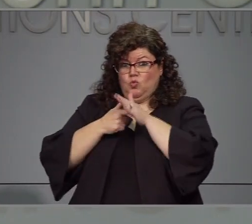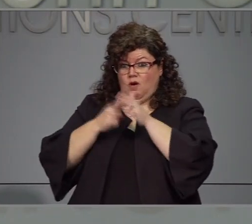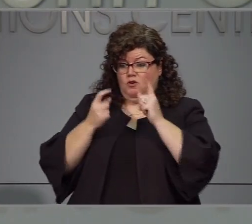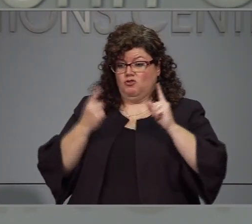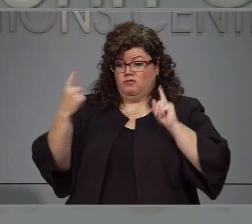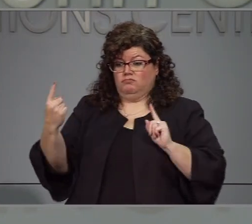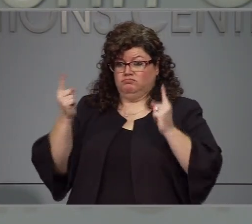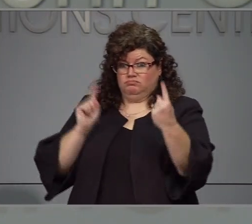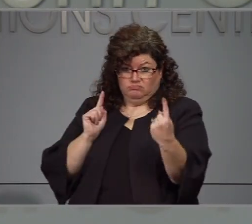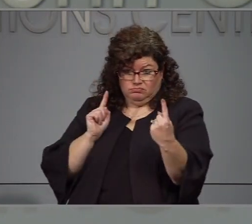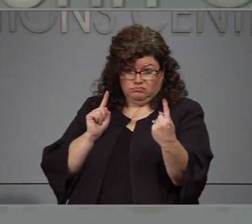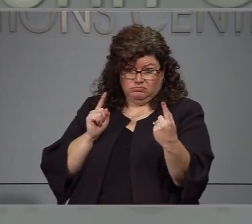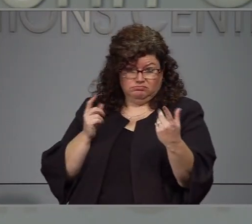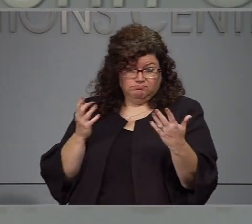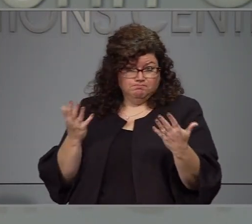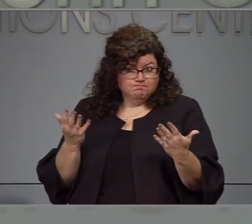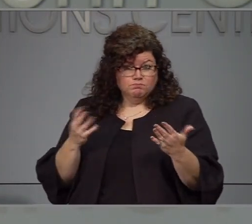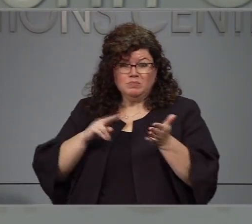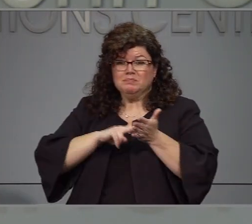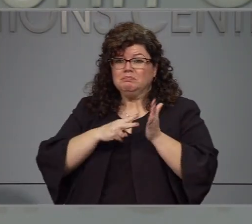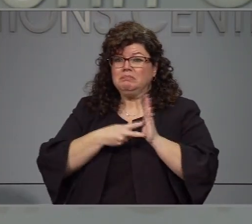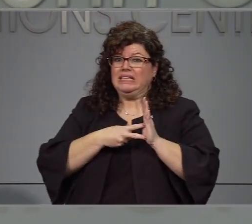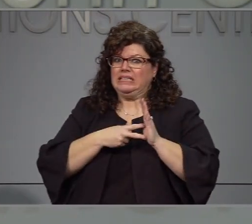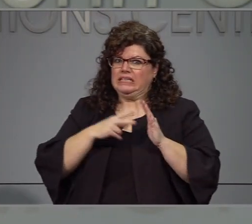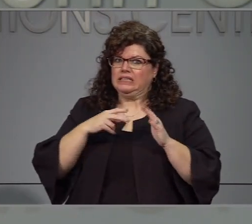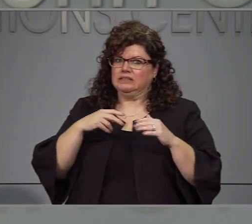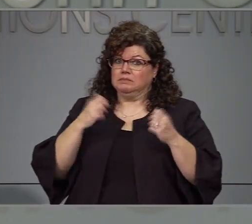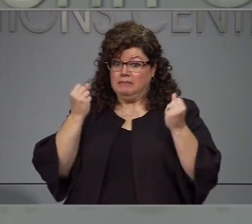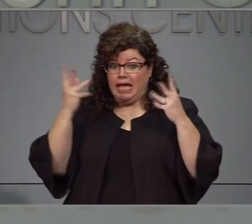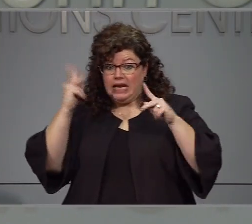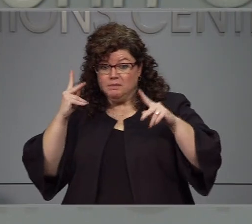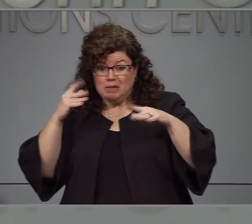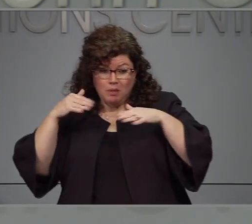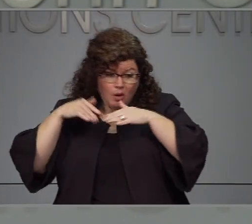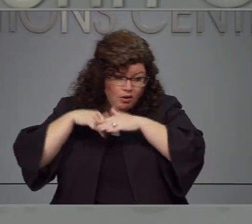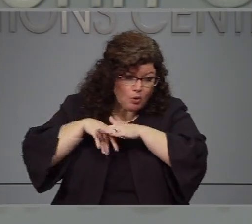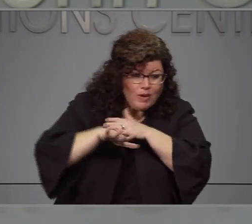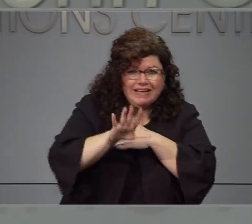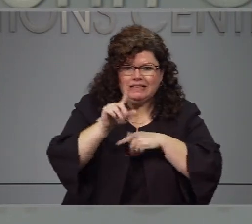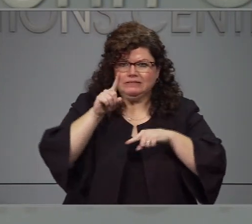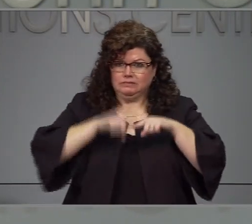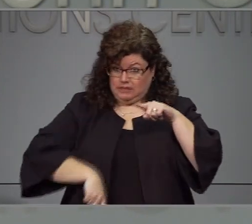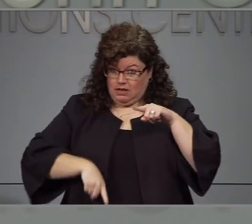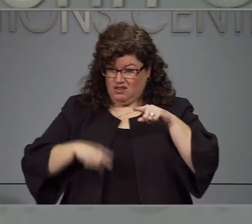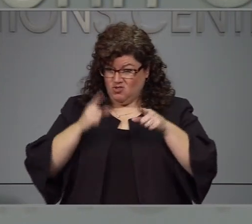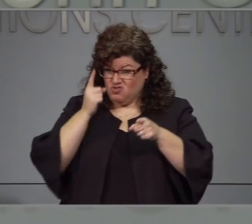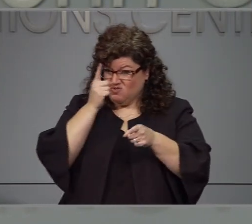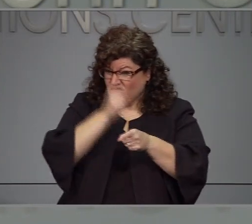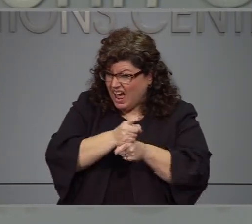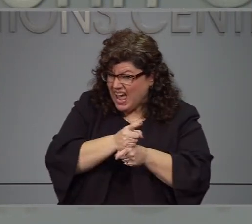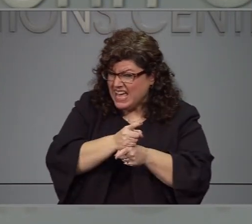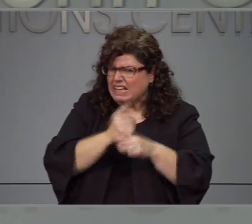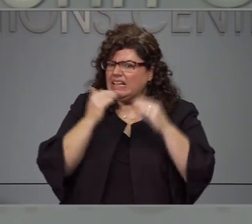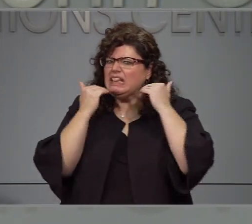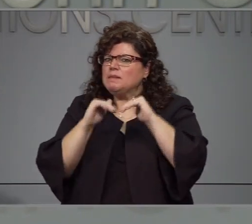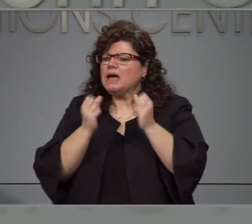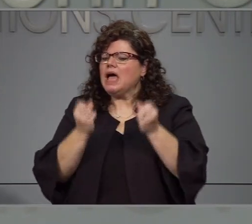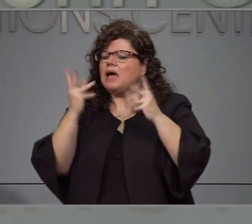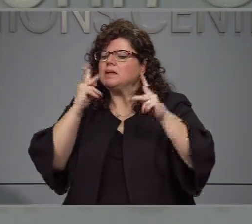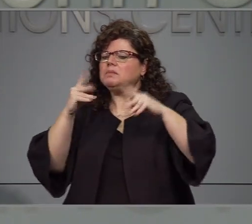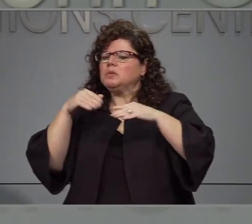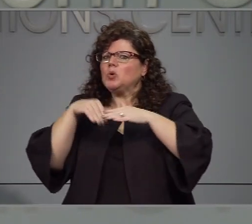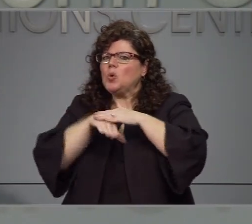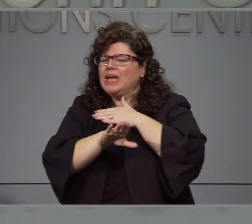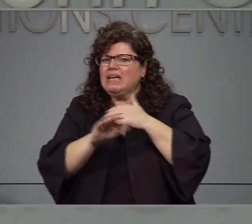would imagine that they are not going to be able to hold as many people as they usually would. Is that correct? And how are you all taking that into